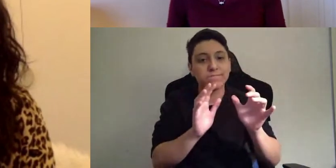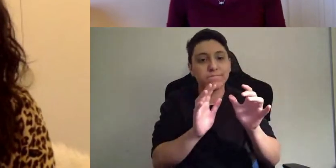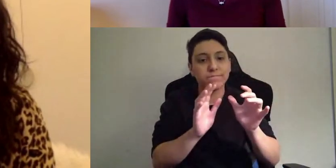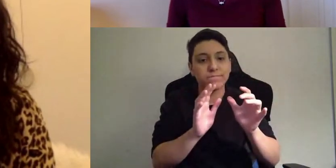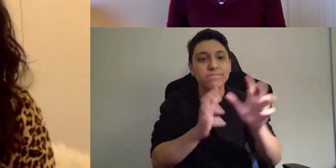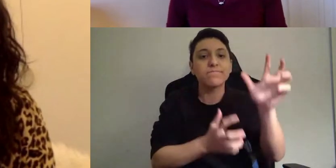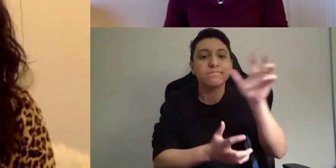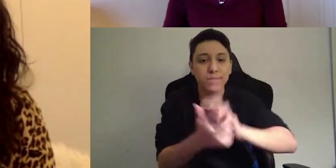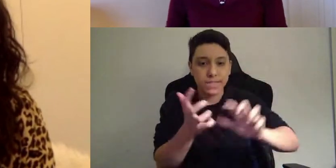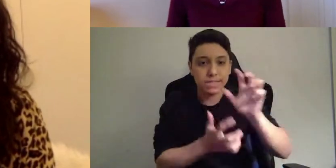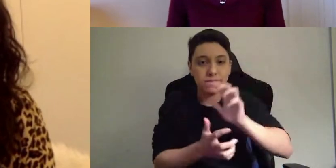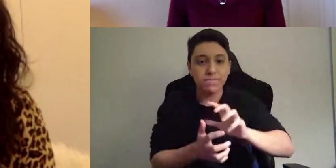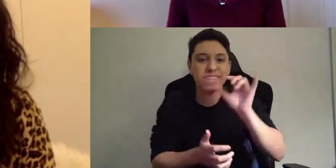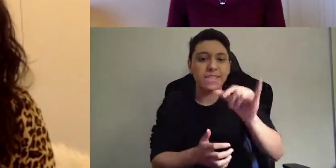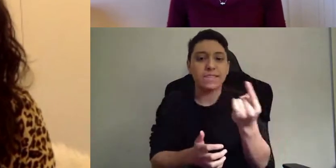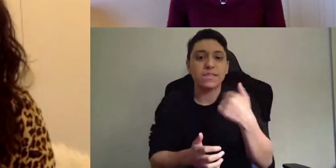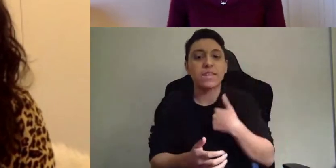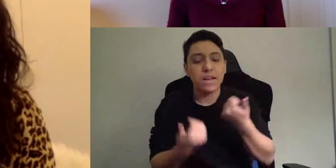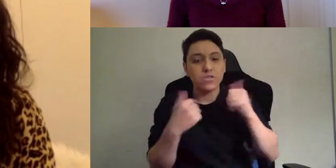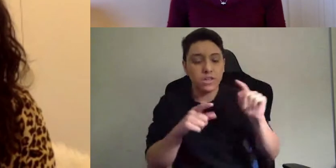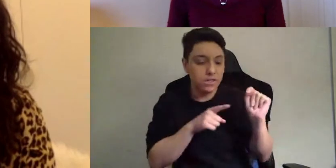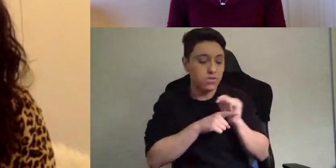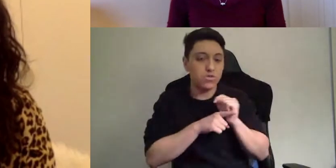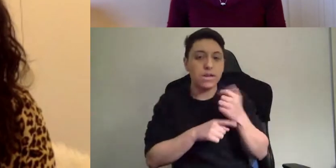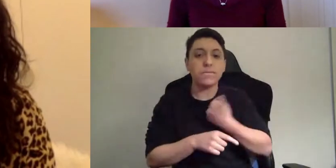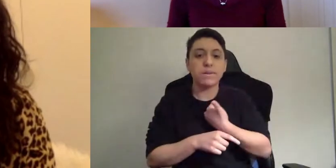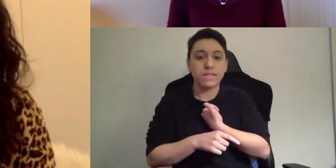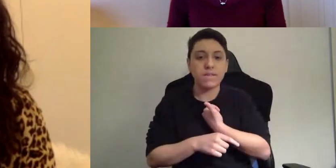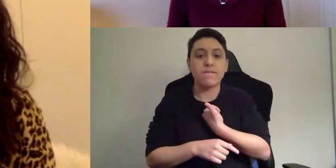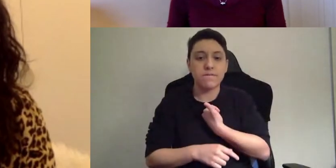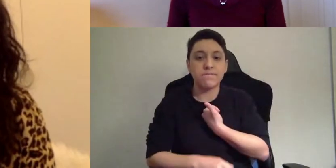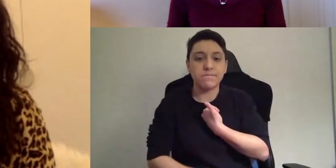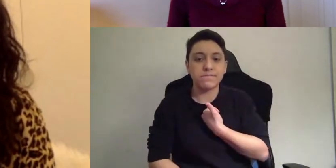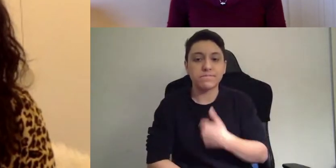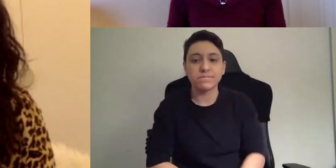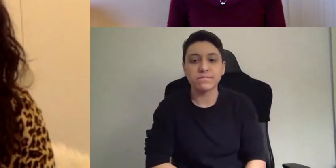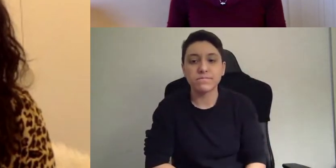train myself on, or get training from others on.